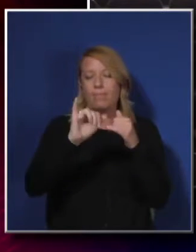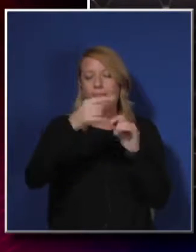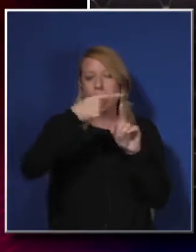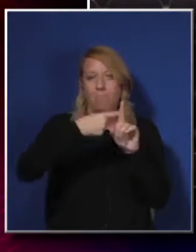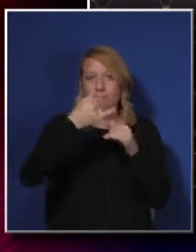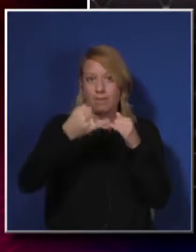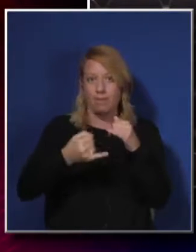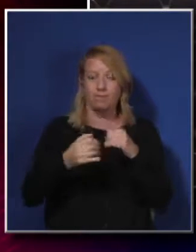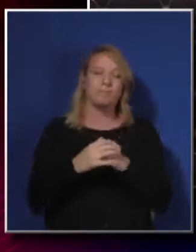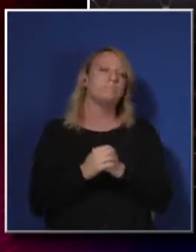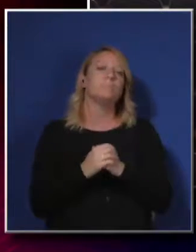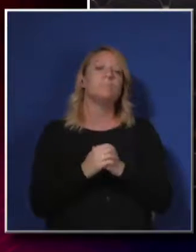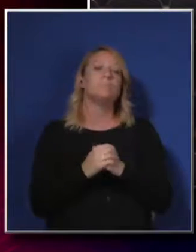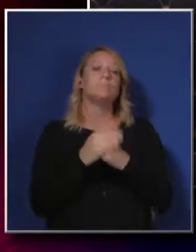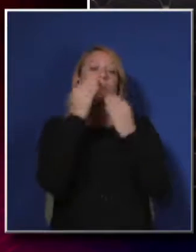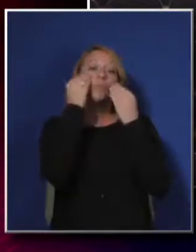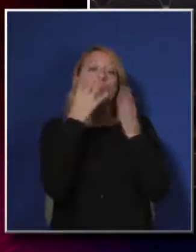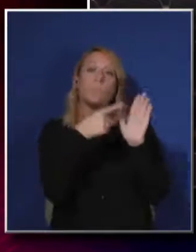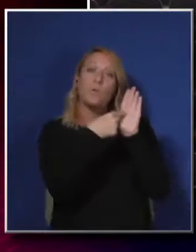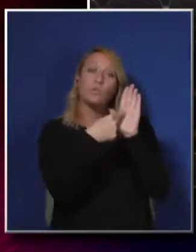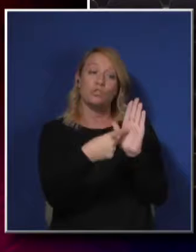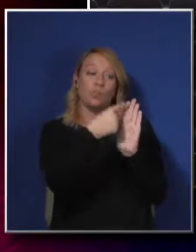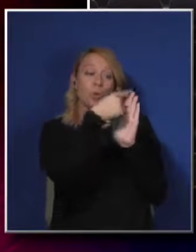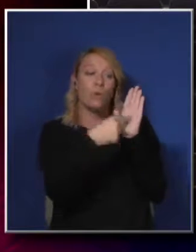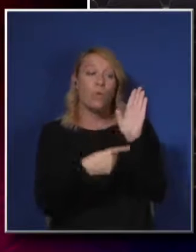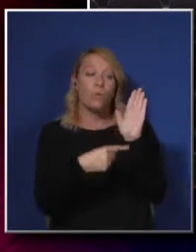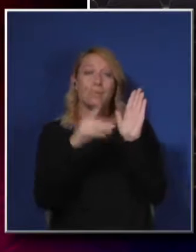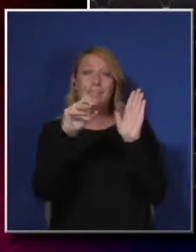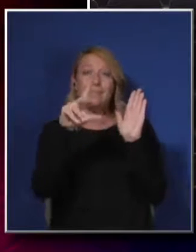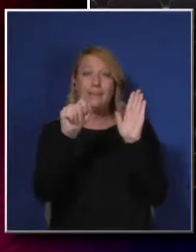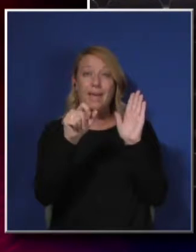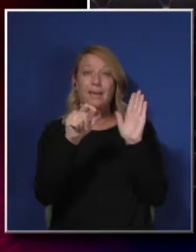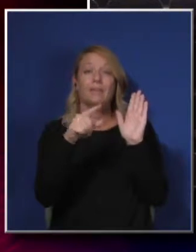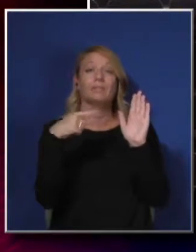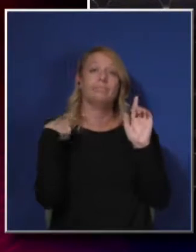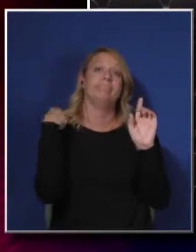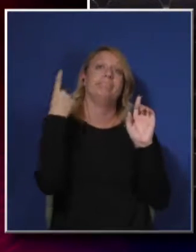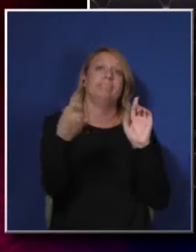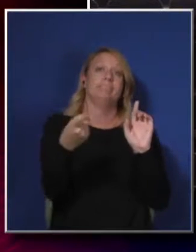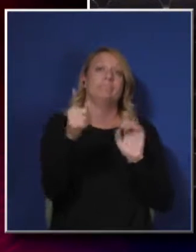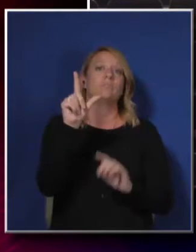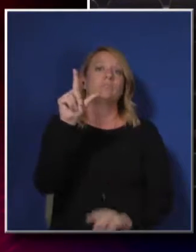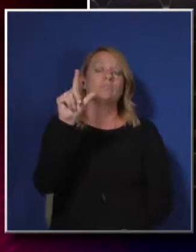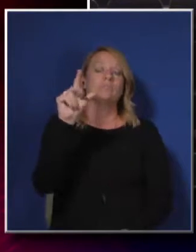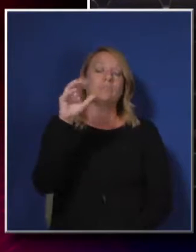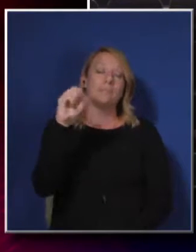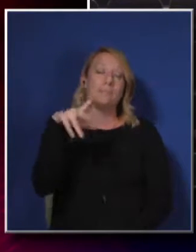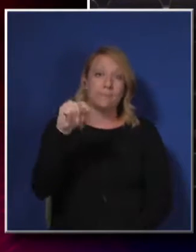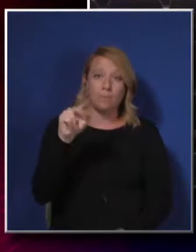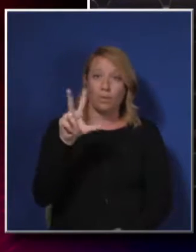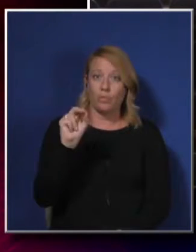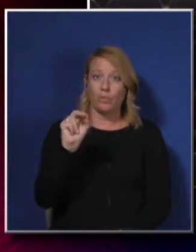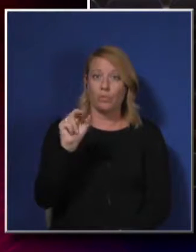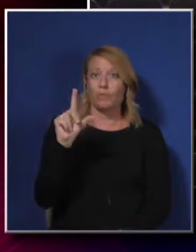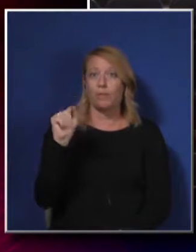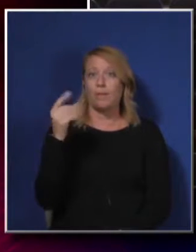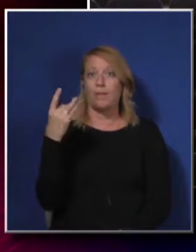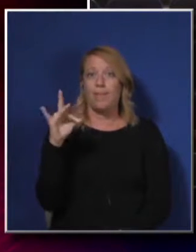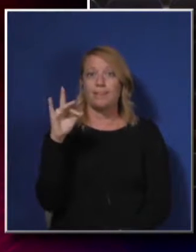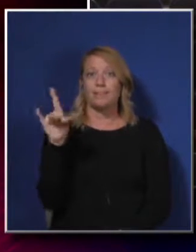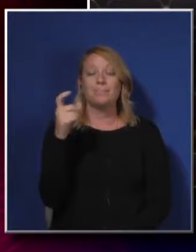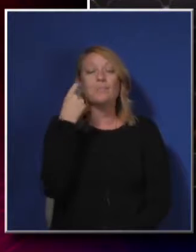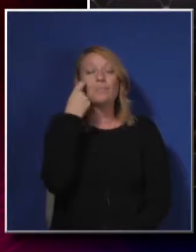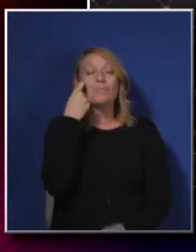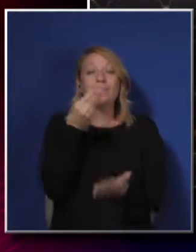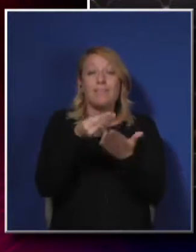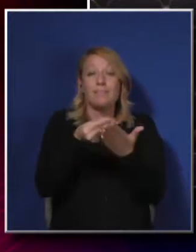reports also show data as of September 30, 2018. Our most recent Finance Committee meeting was held on